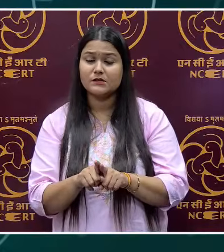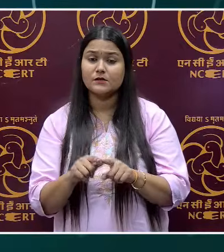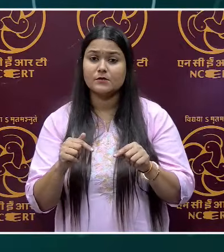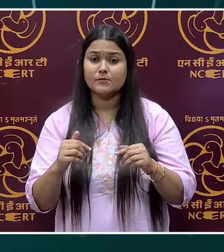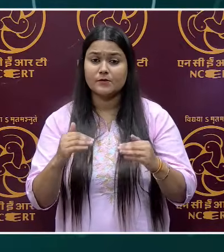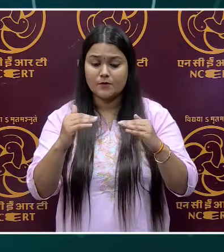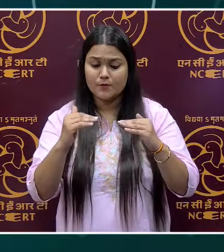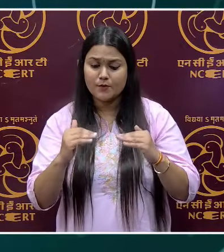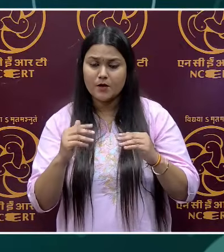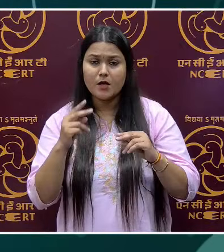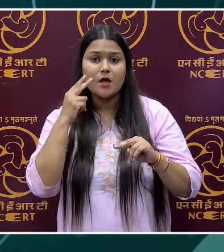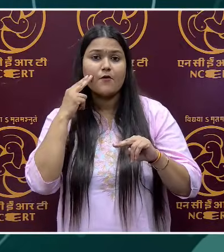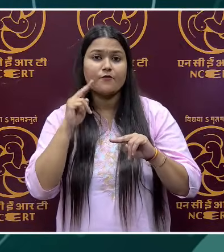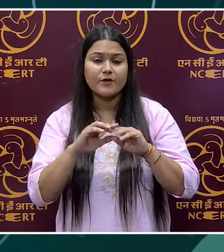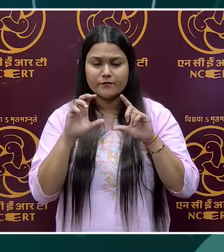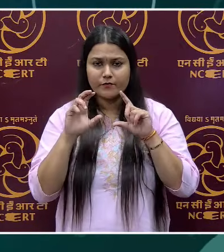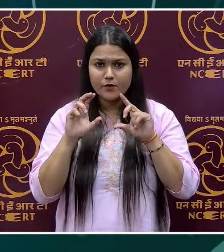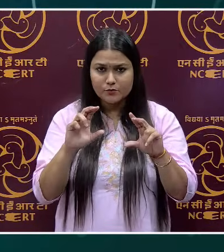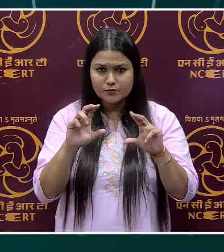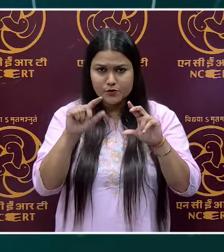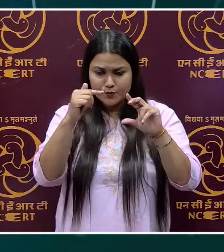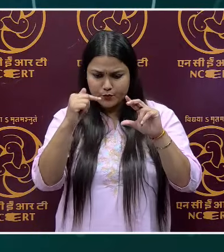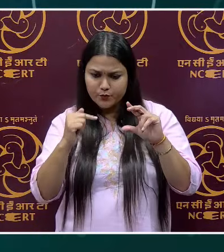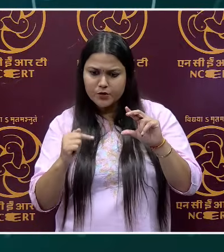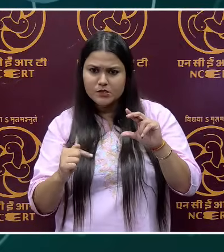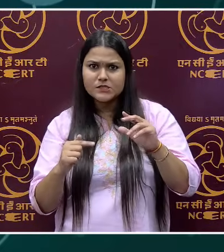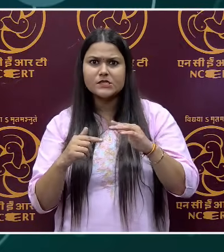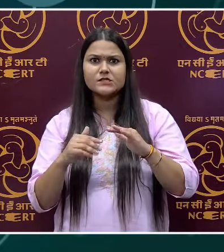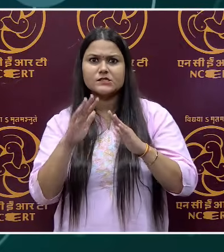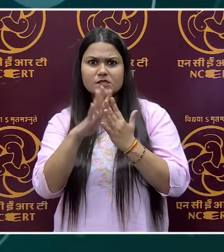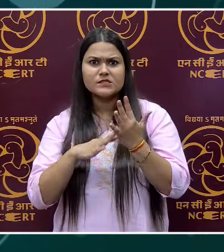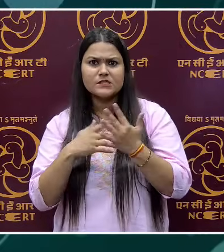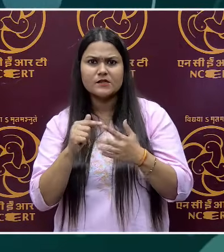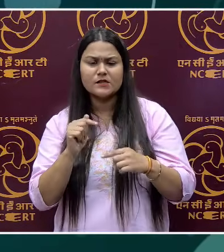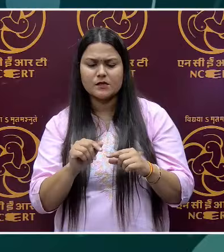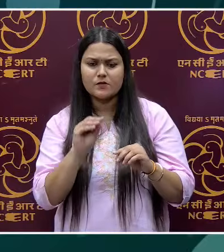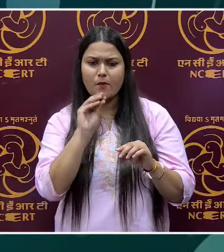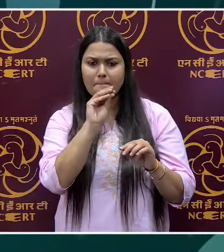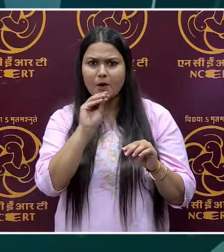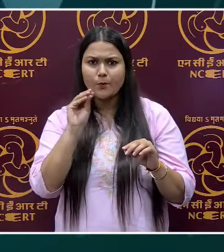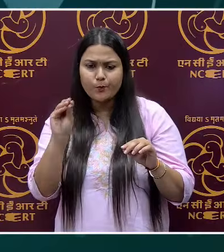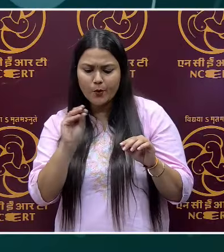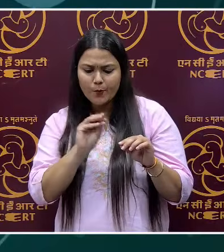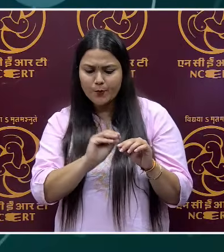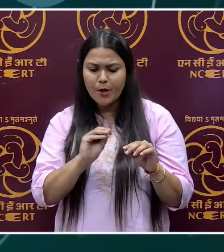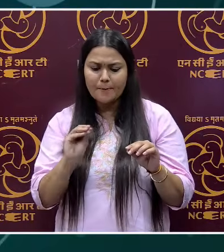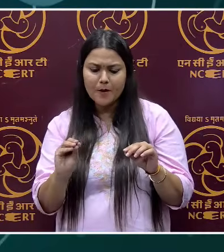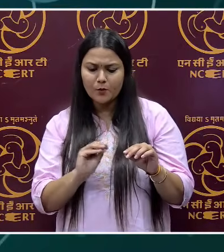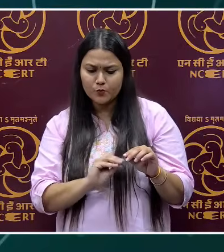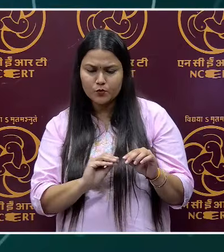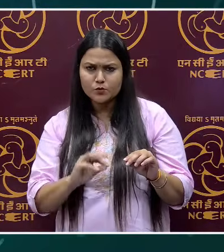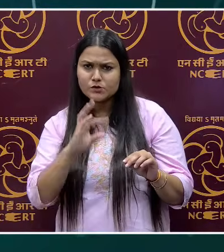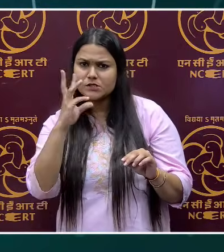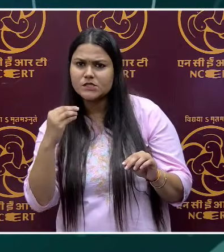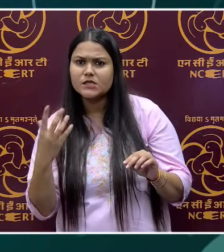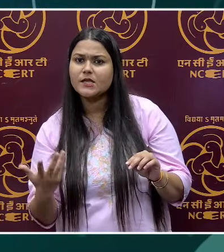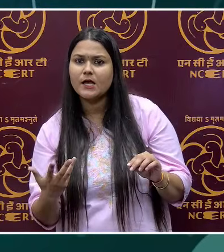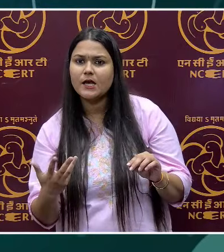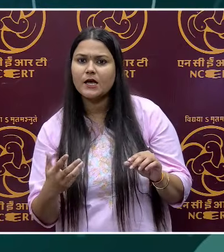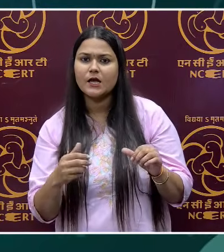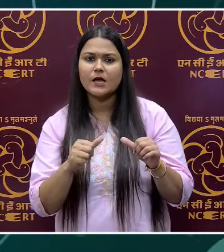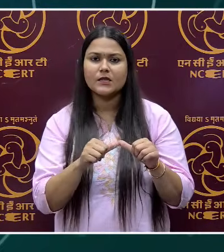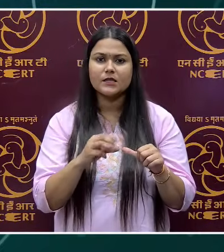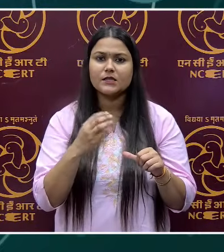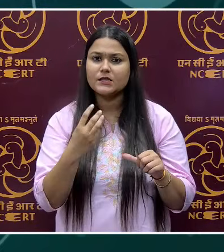So, we observe here the power is always the this exponent